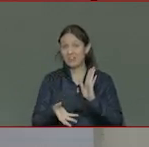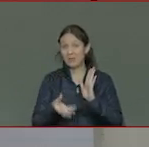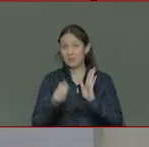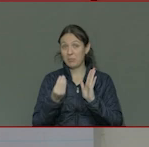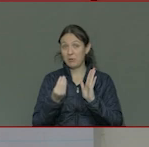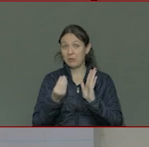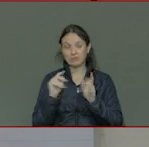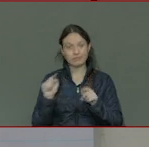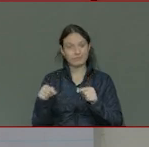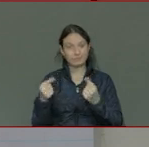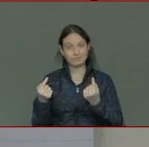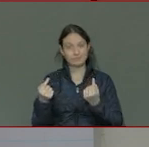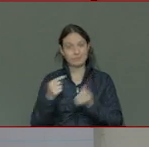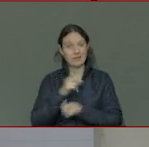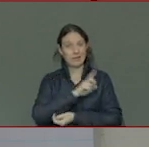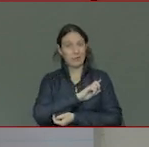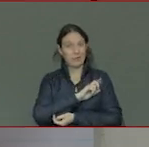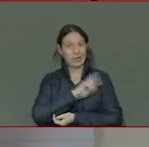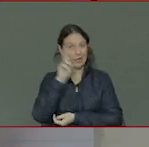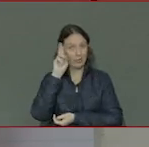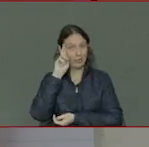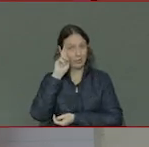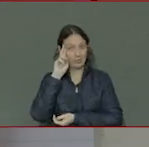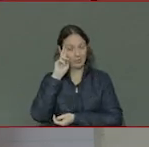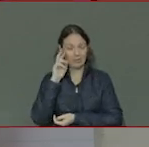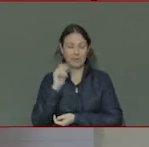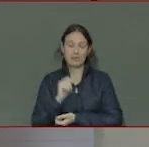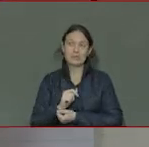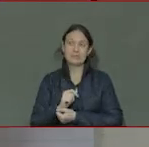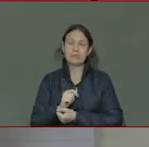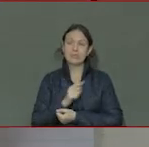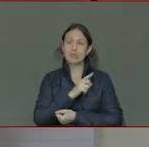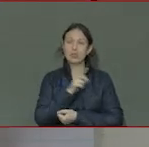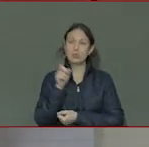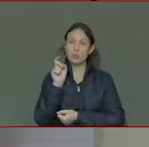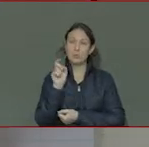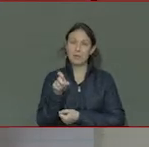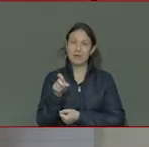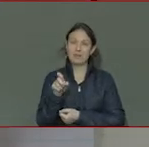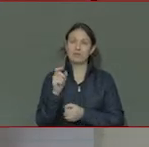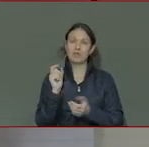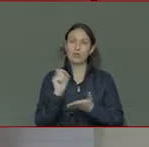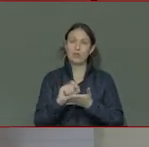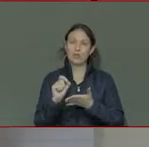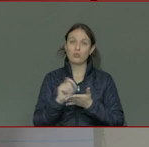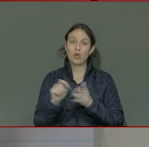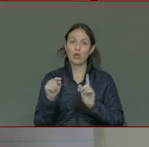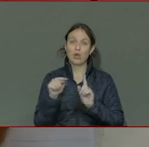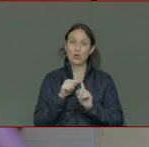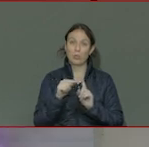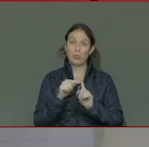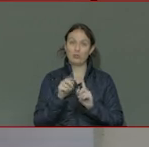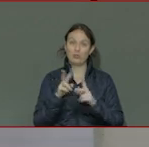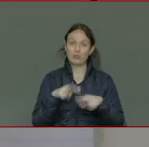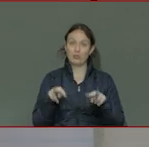you've chosen your directions the other way around, you must just write it, please, as a positive